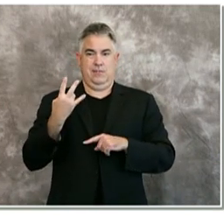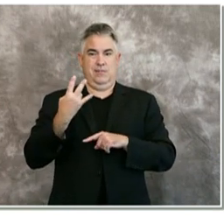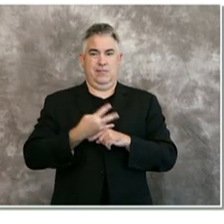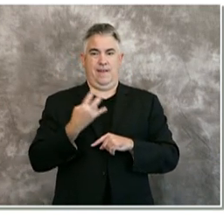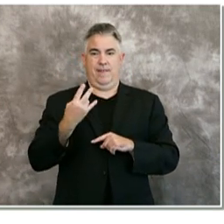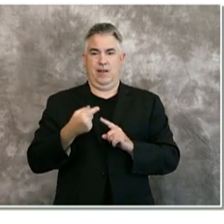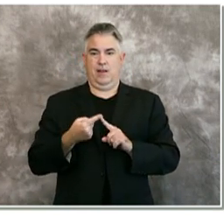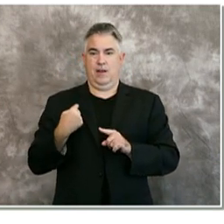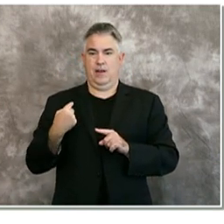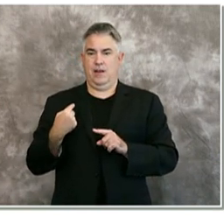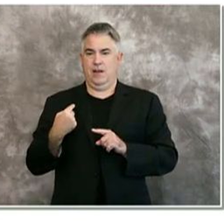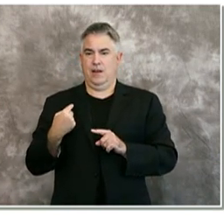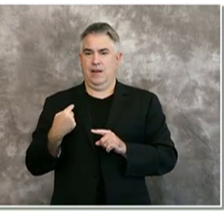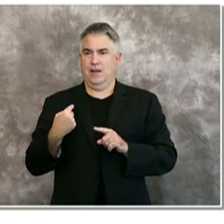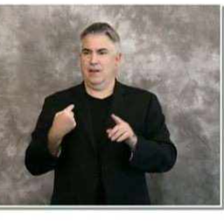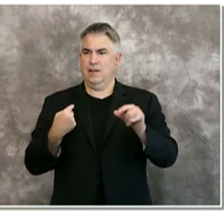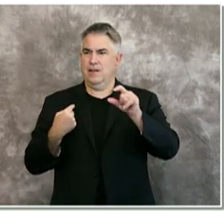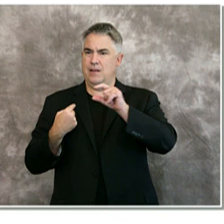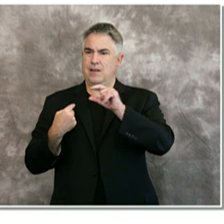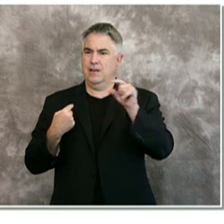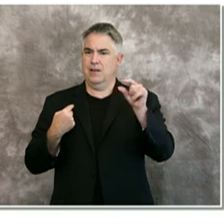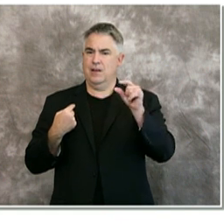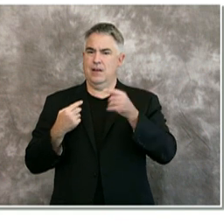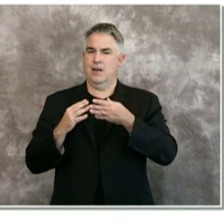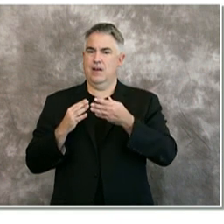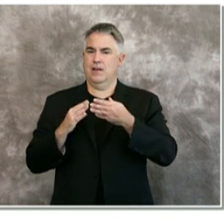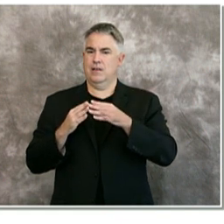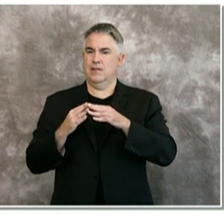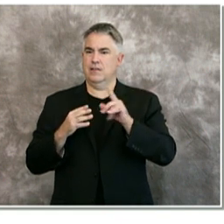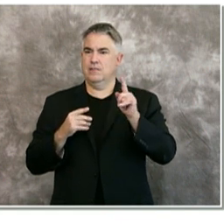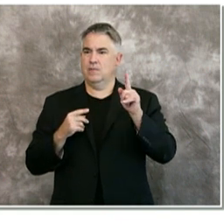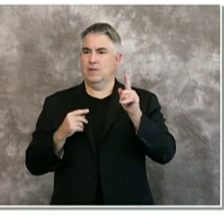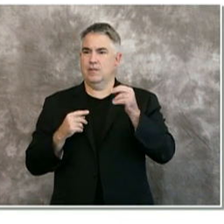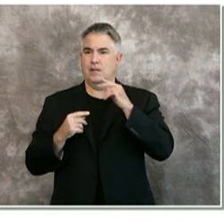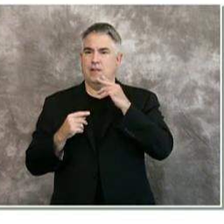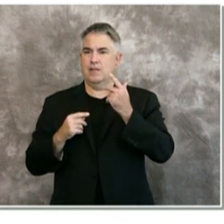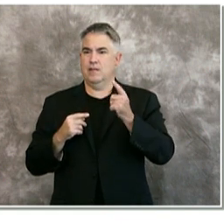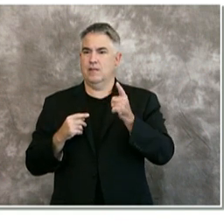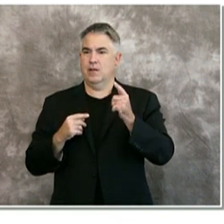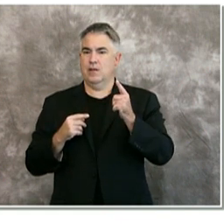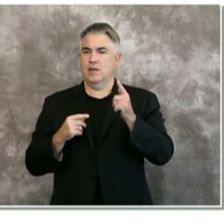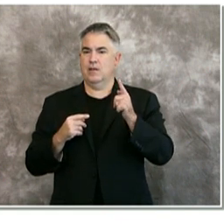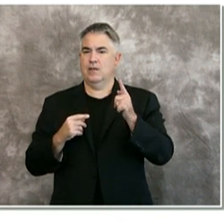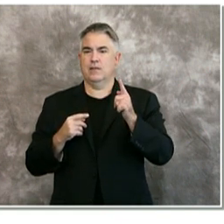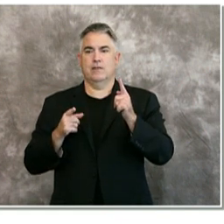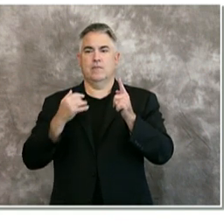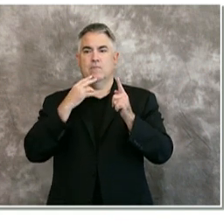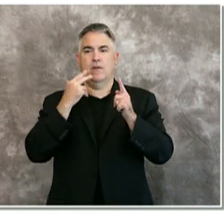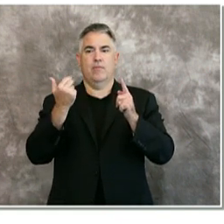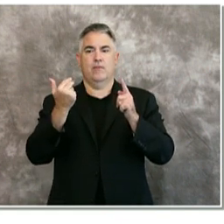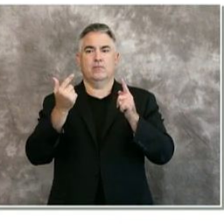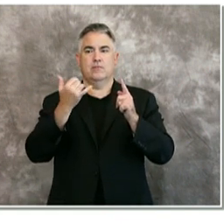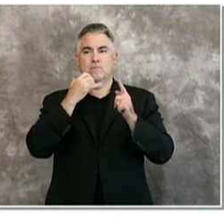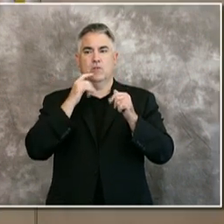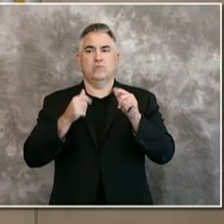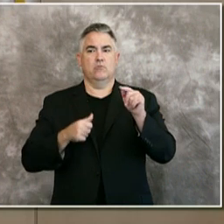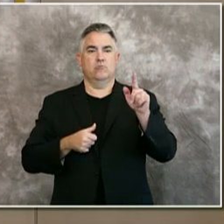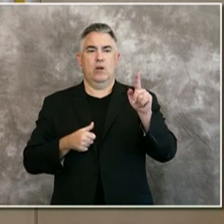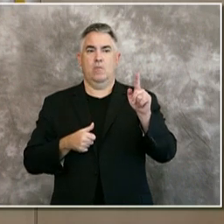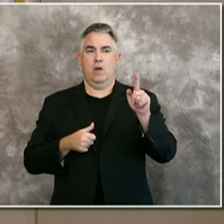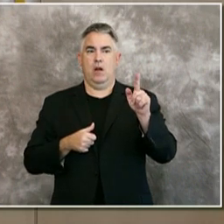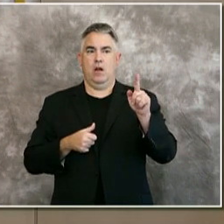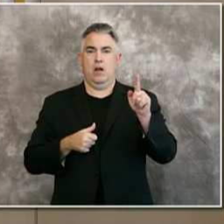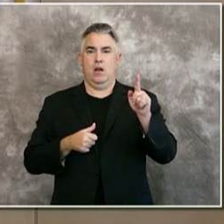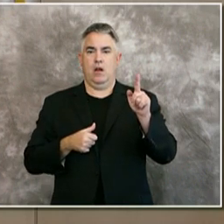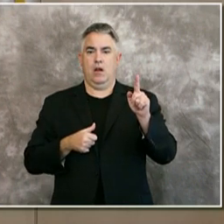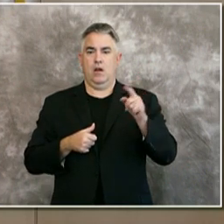top is incorrect. It should be 21 outbreaks in the last 7 days. So again, if you go to the